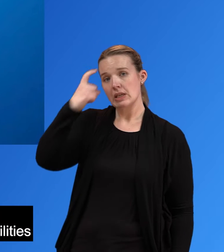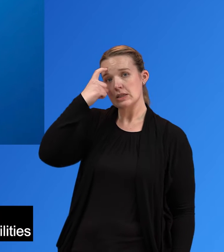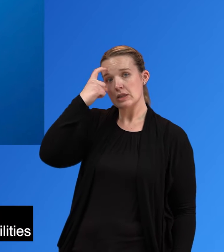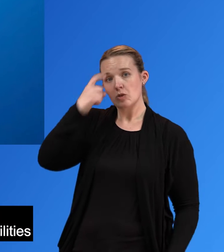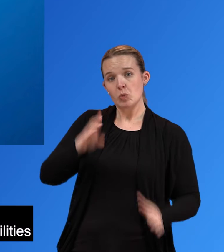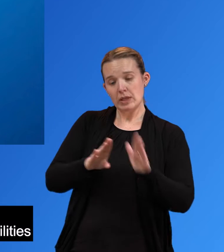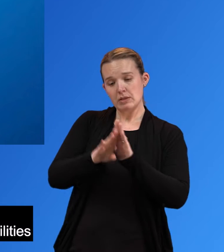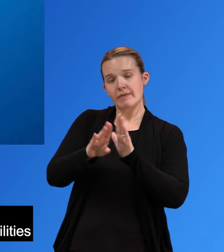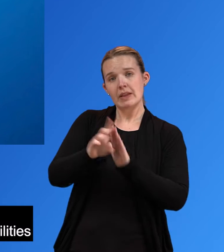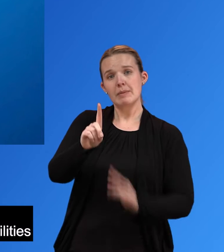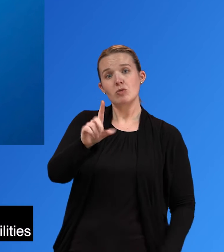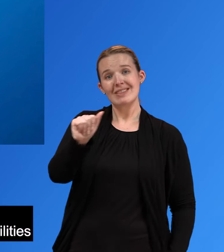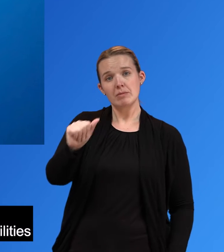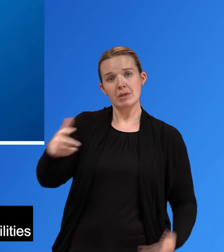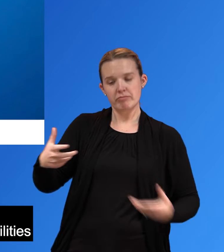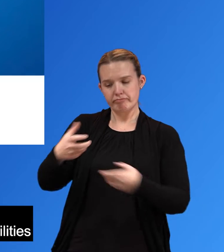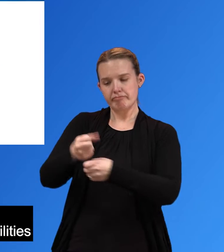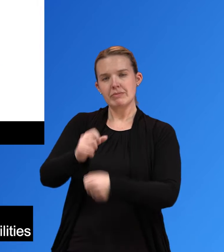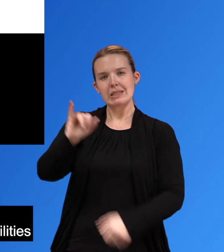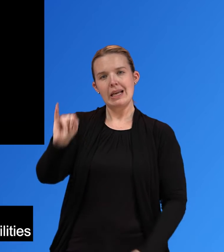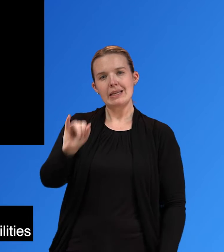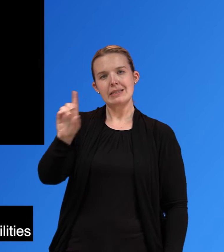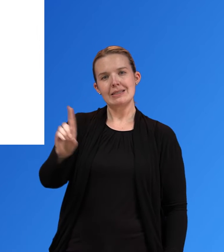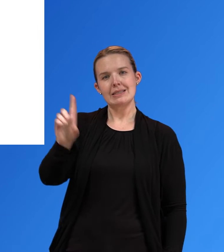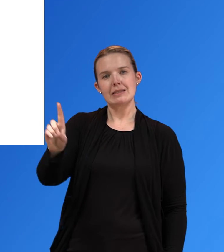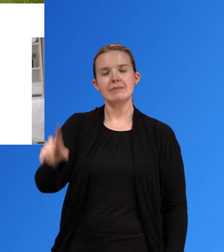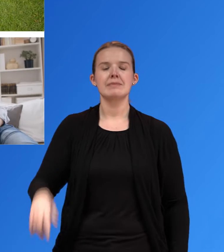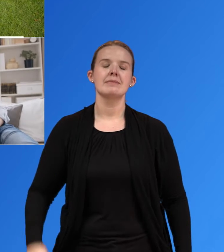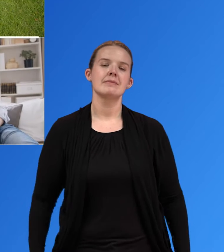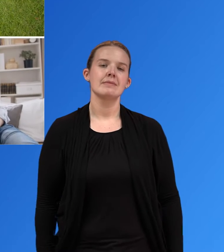Intellectual and developmental disabilities.